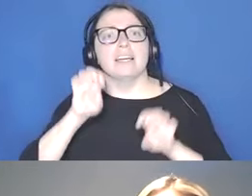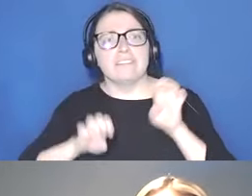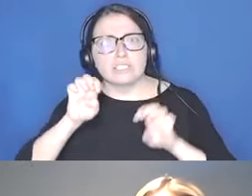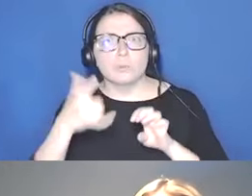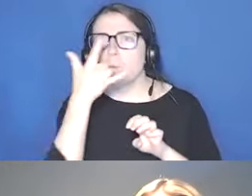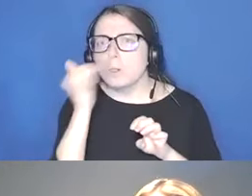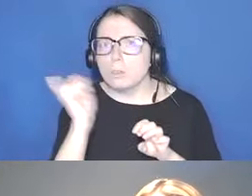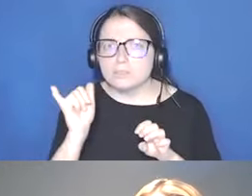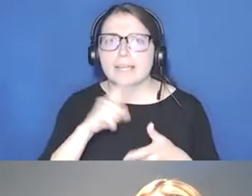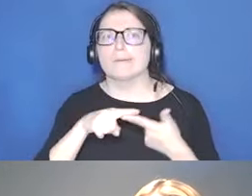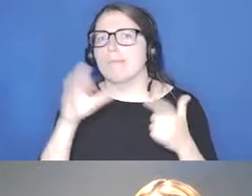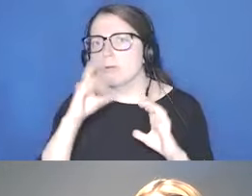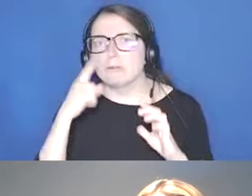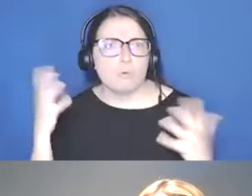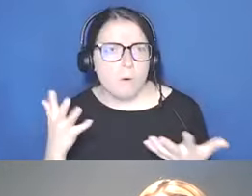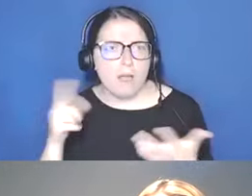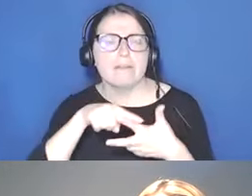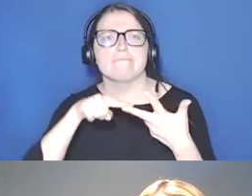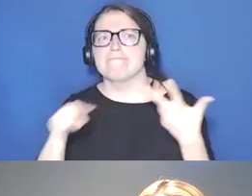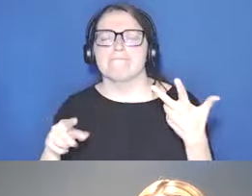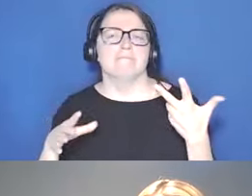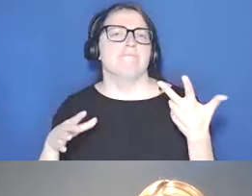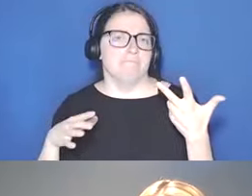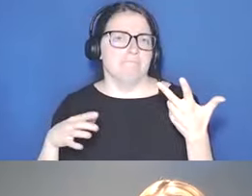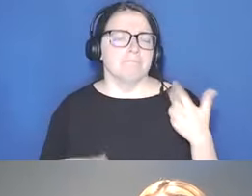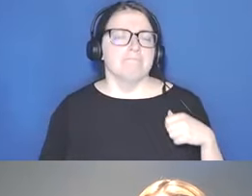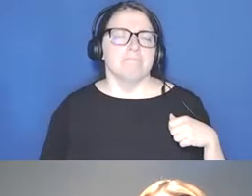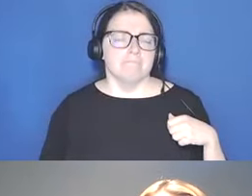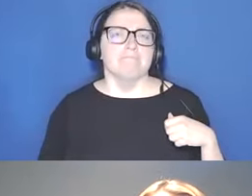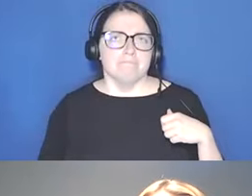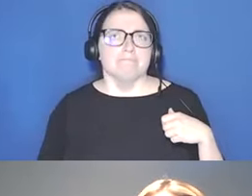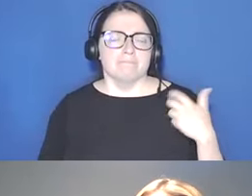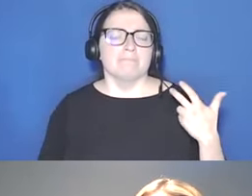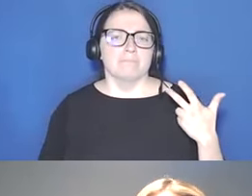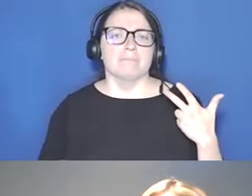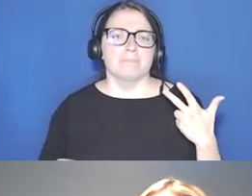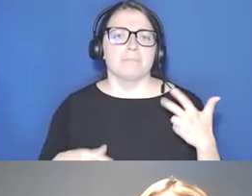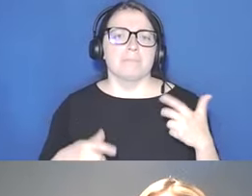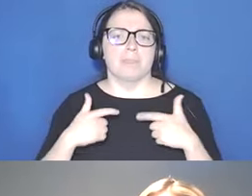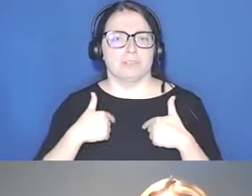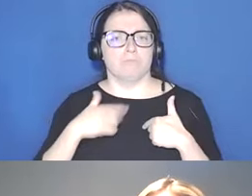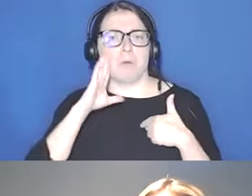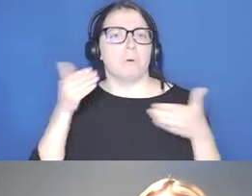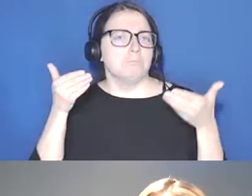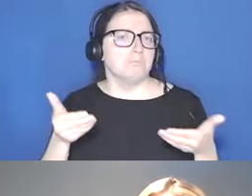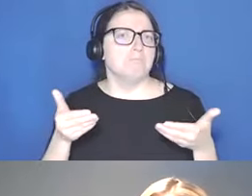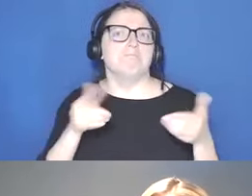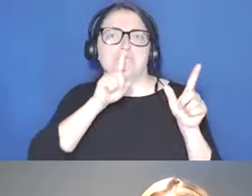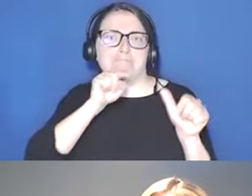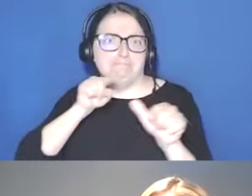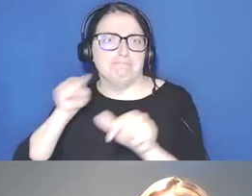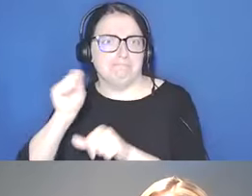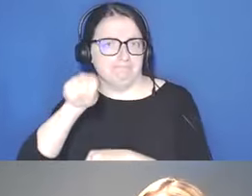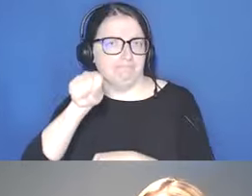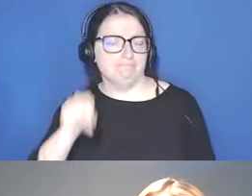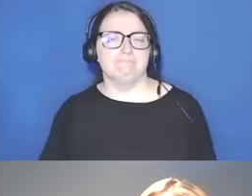doing and what we're looking for during an autism evaluation. So I'm going to kind of take the lead on answering some of these